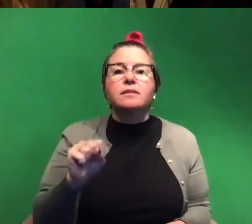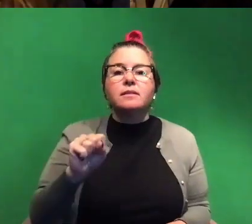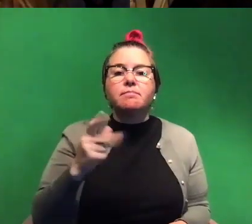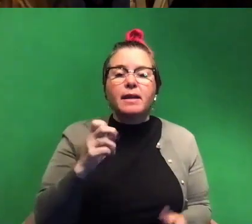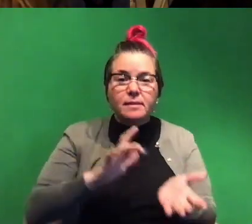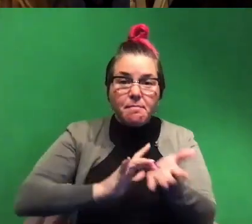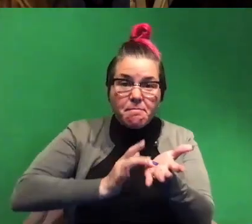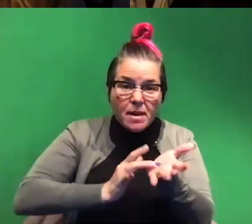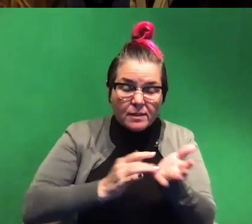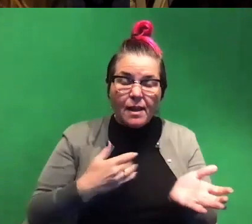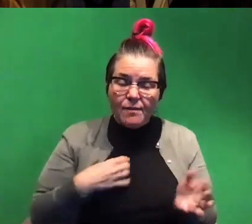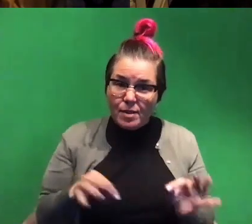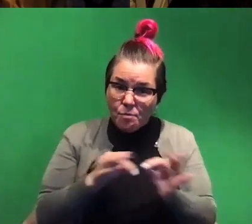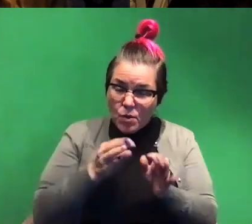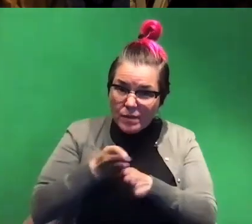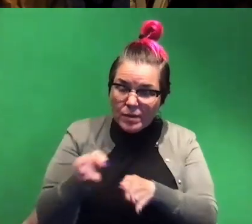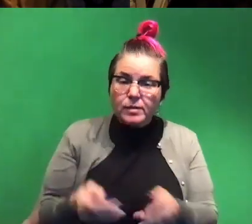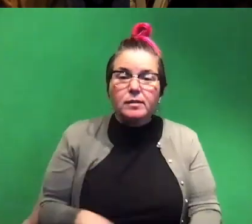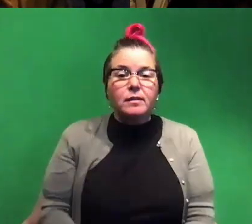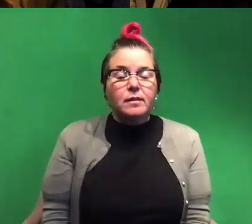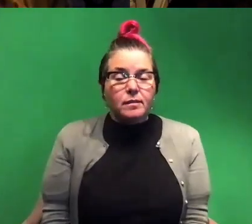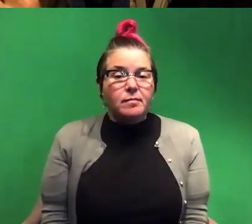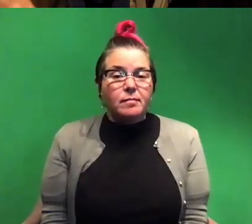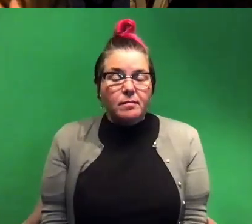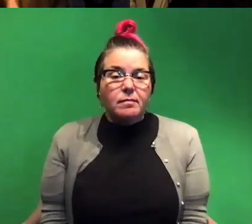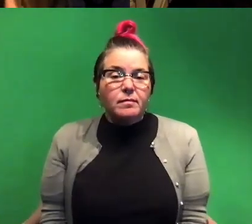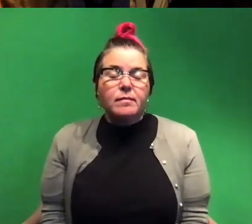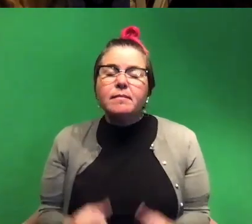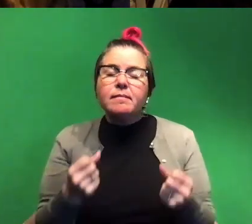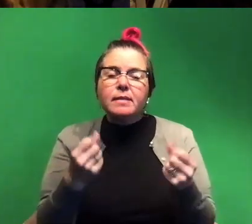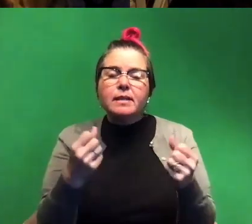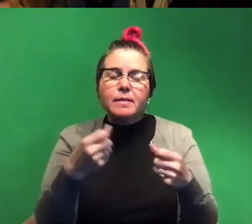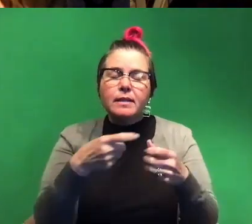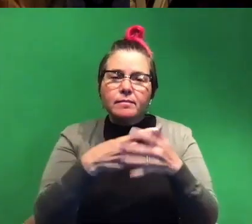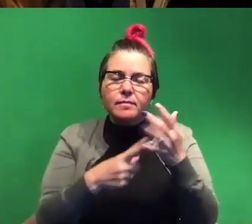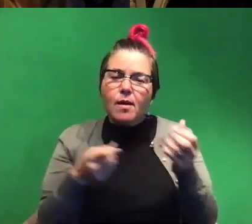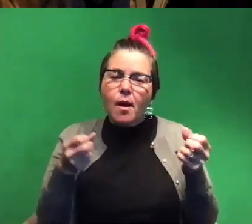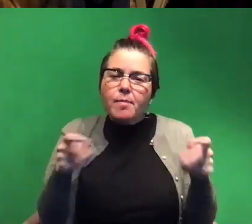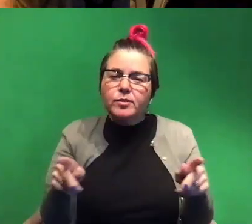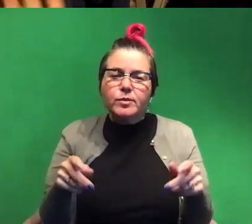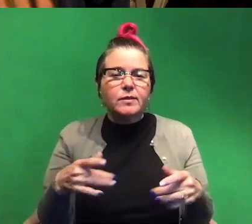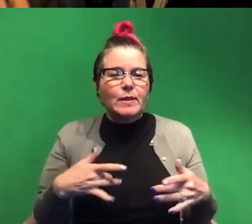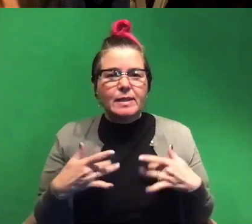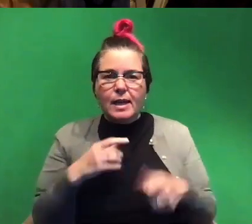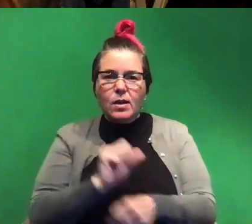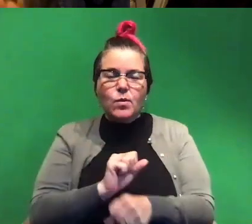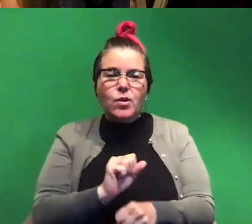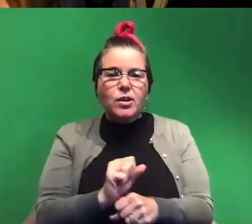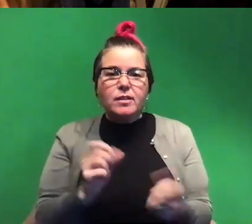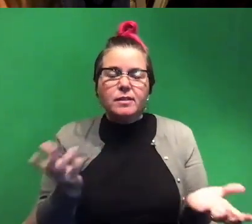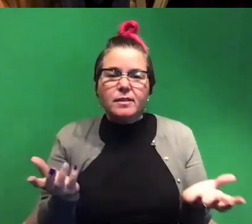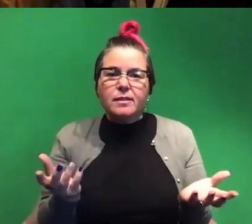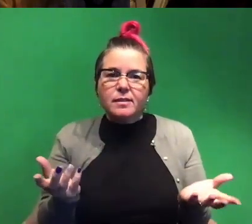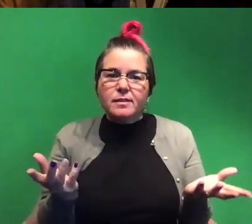That's a super important field. Like, there's so much opportunity here. It's such exciting work. I mean, like, sending